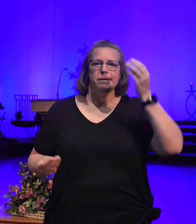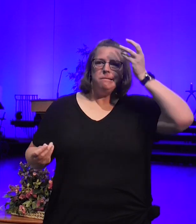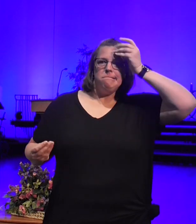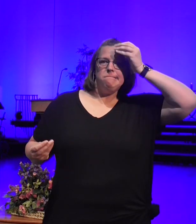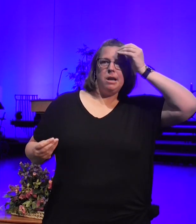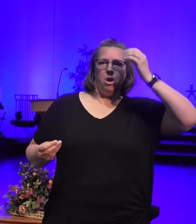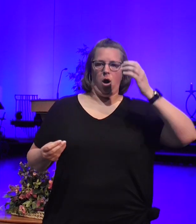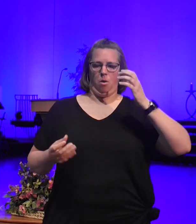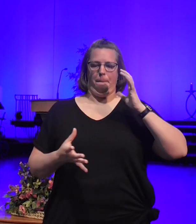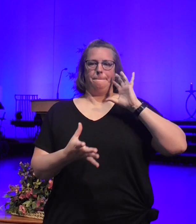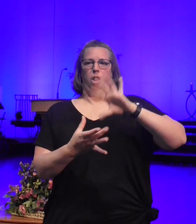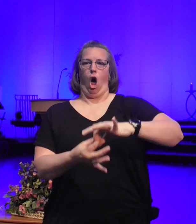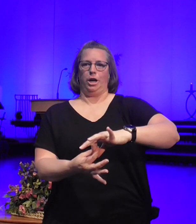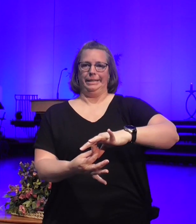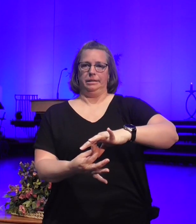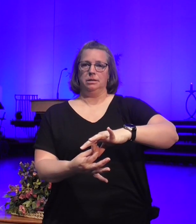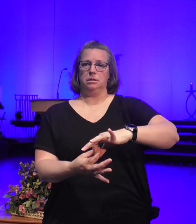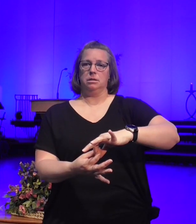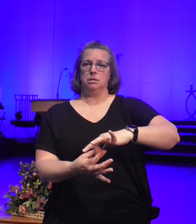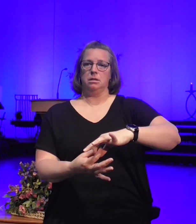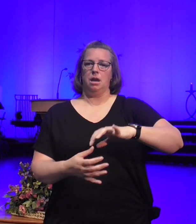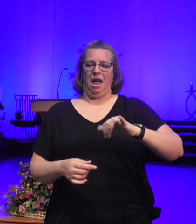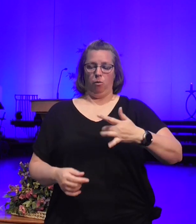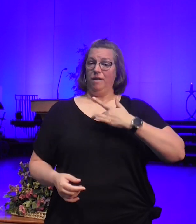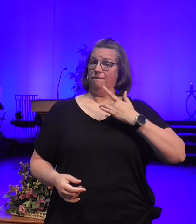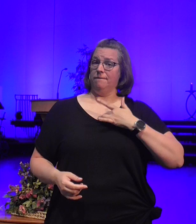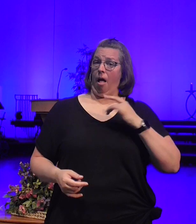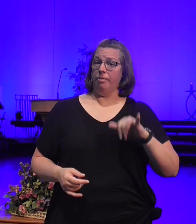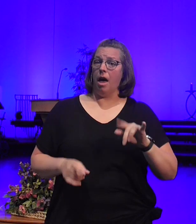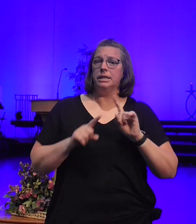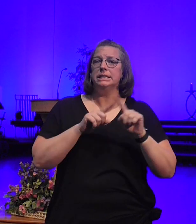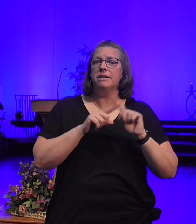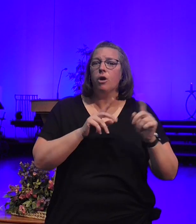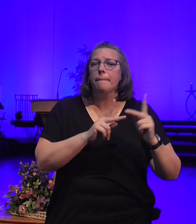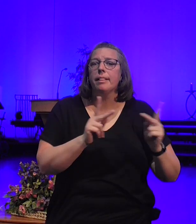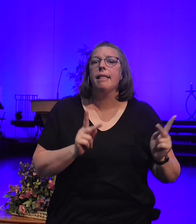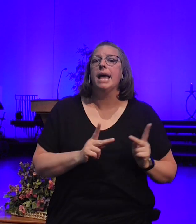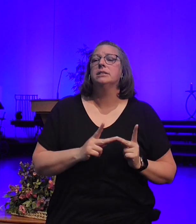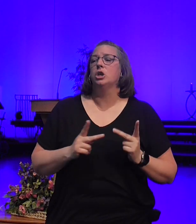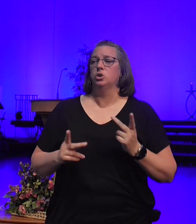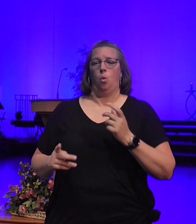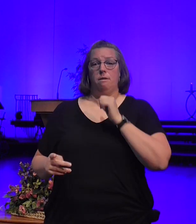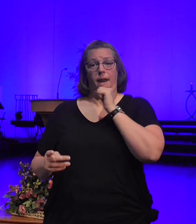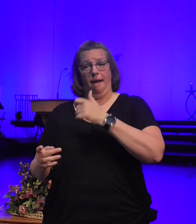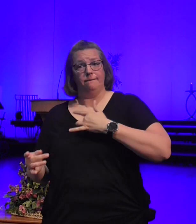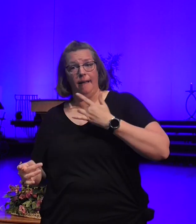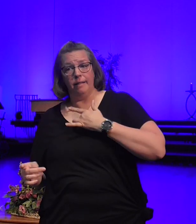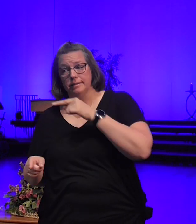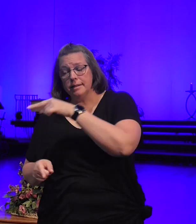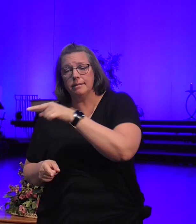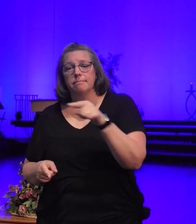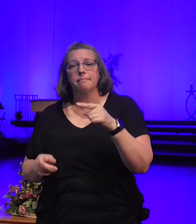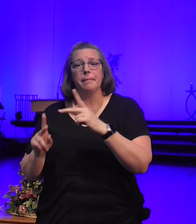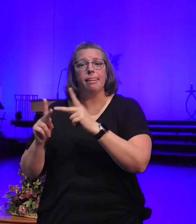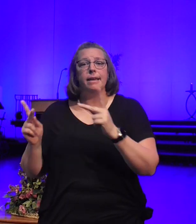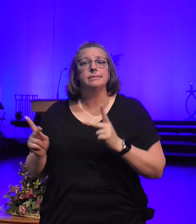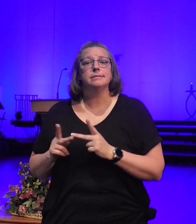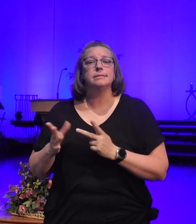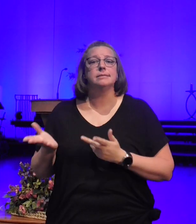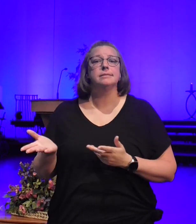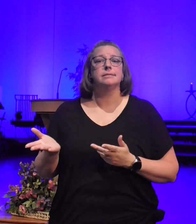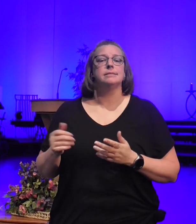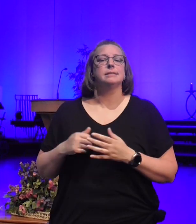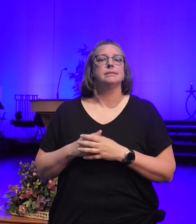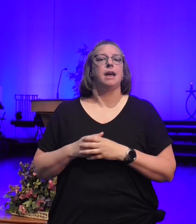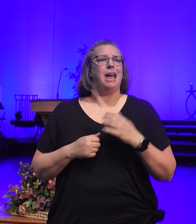belonging. And have we felt it in different places, or the lack of it in different places? And I ask us, what's